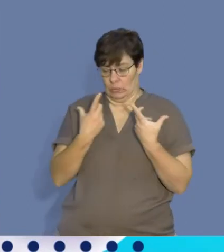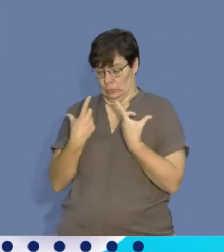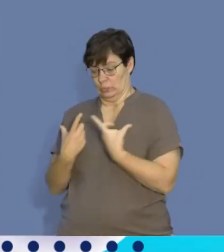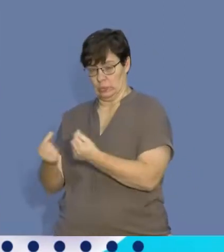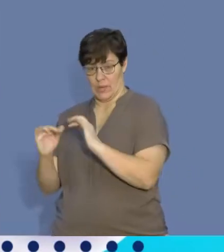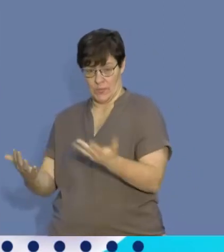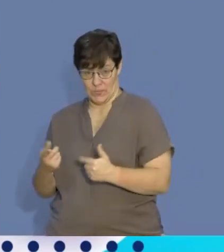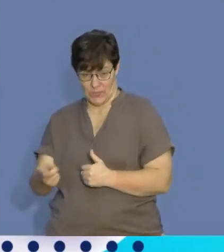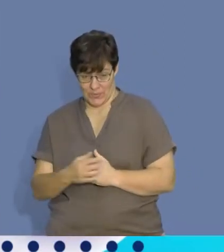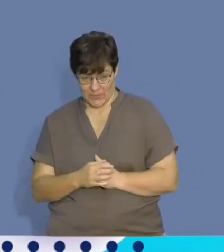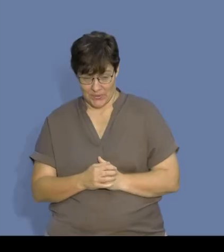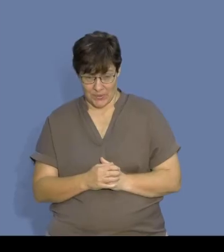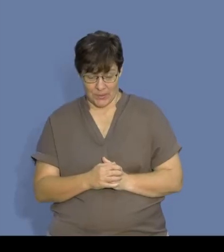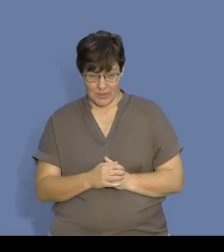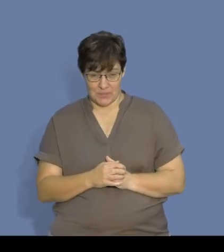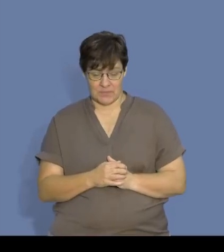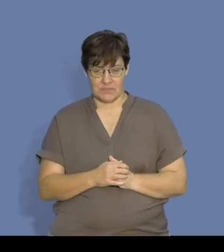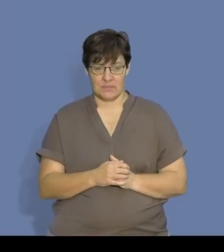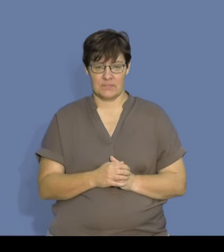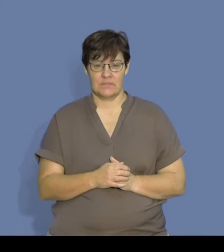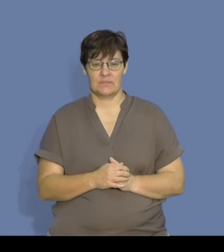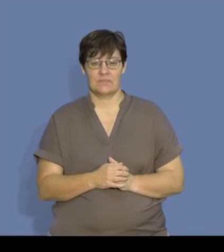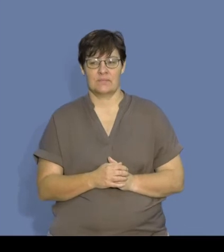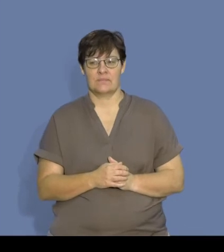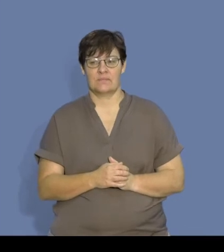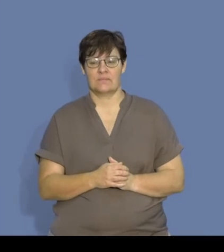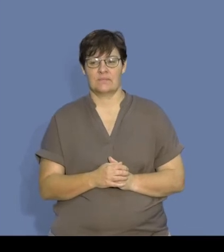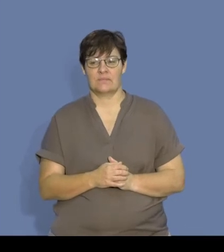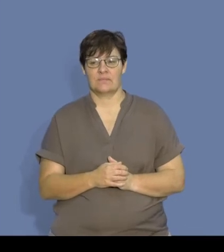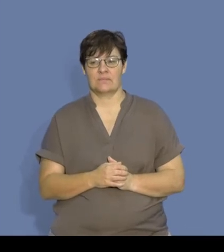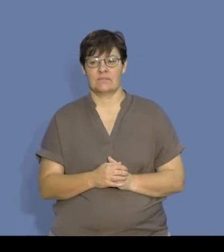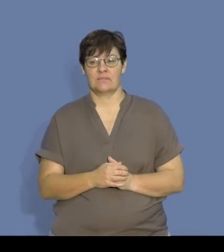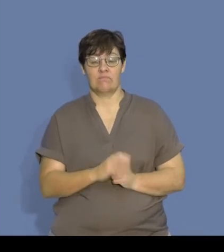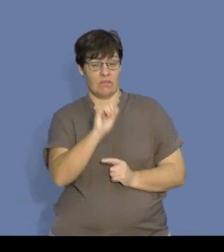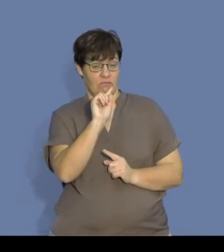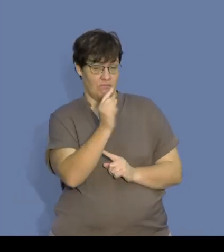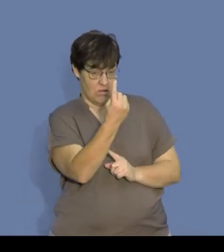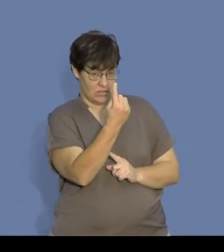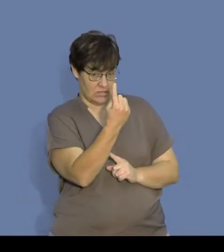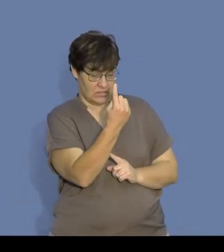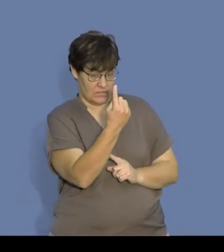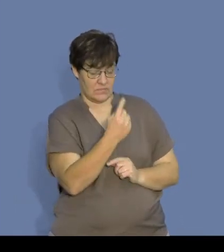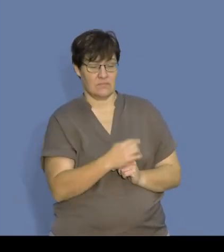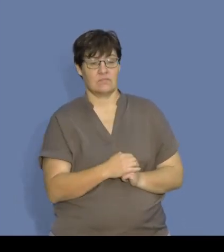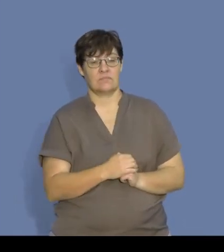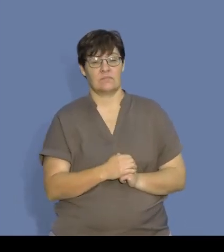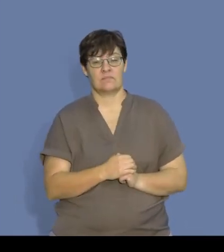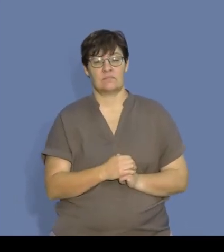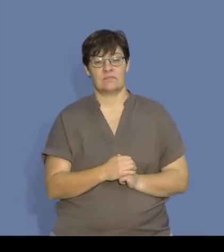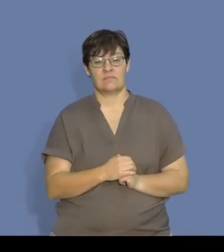you ready? Let's go. So the first thing I'm going to ask you